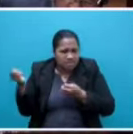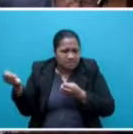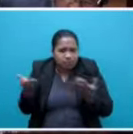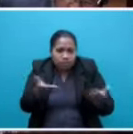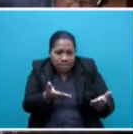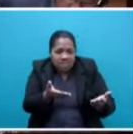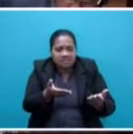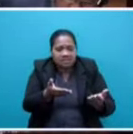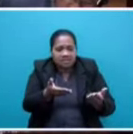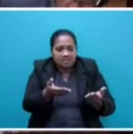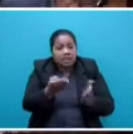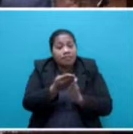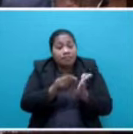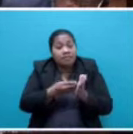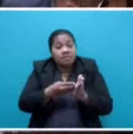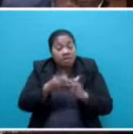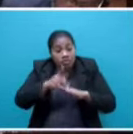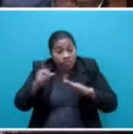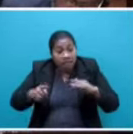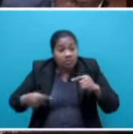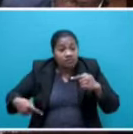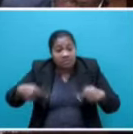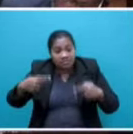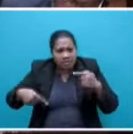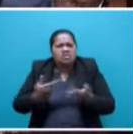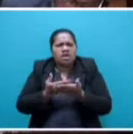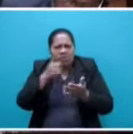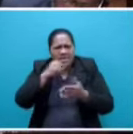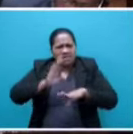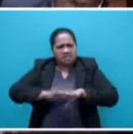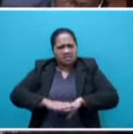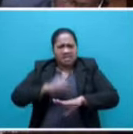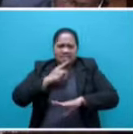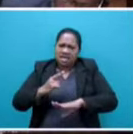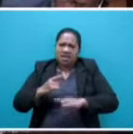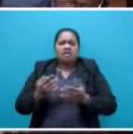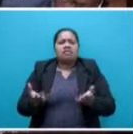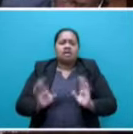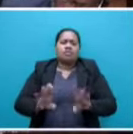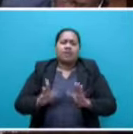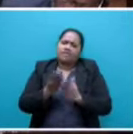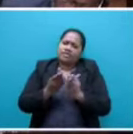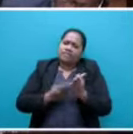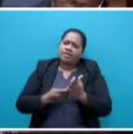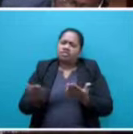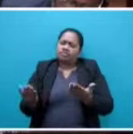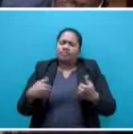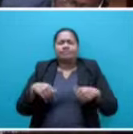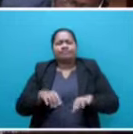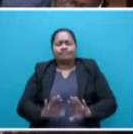Parliament for debate. So how can we sit around simply to say, let's sit and wait for the bills and the committees aren't doing their